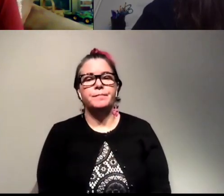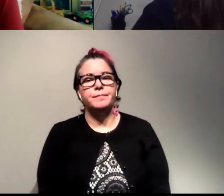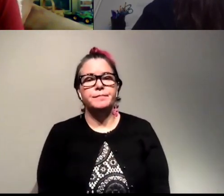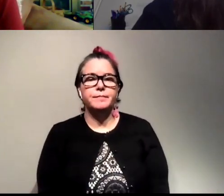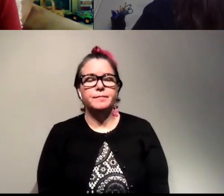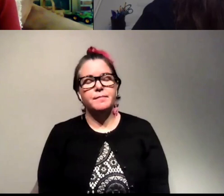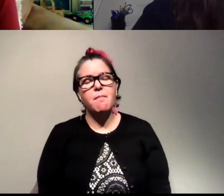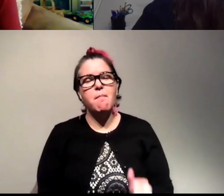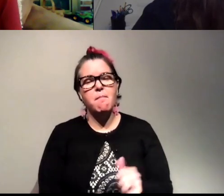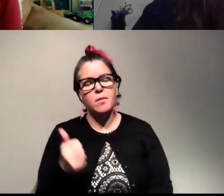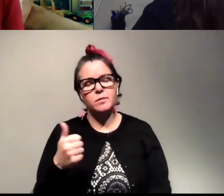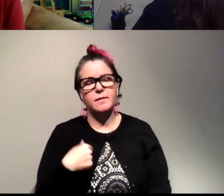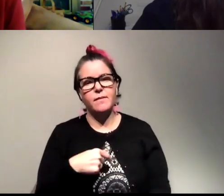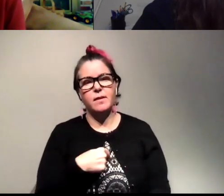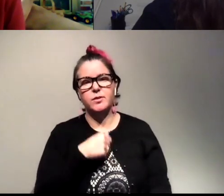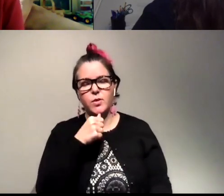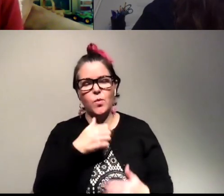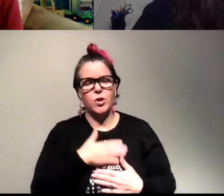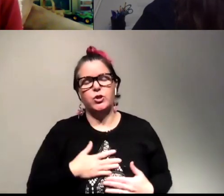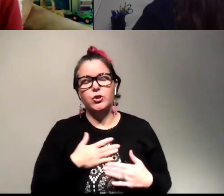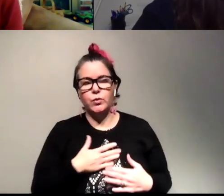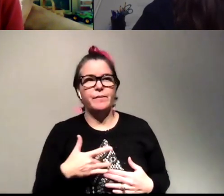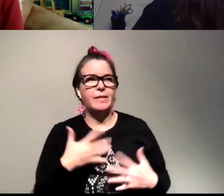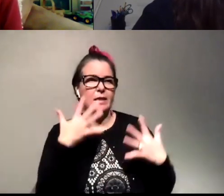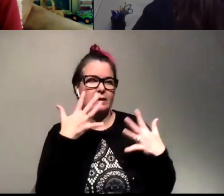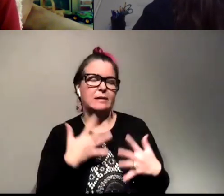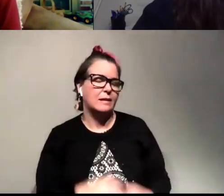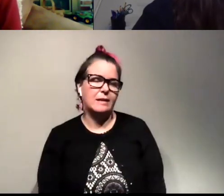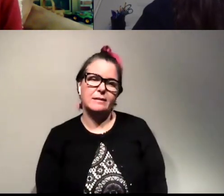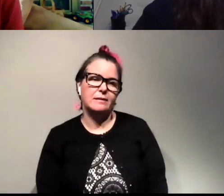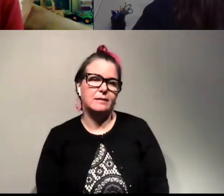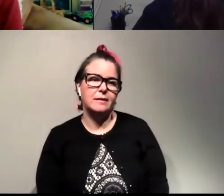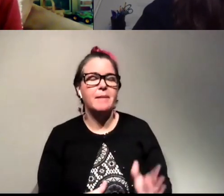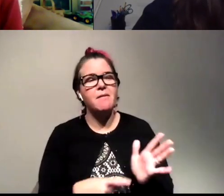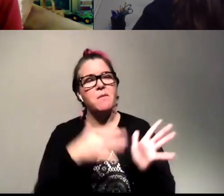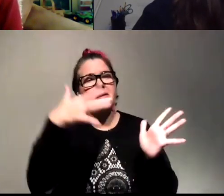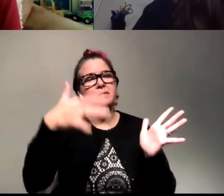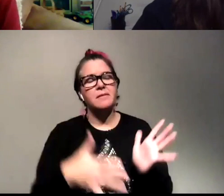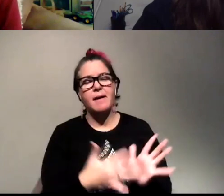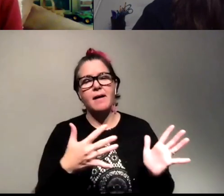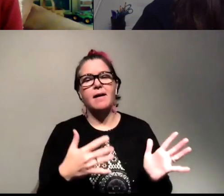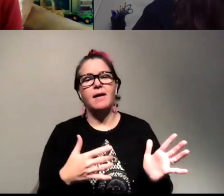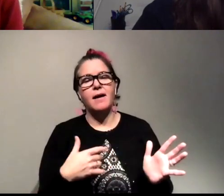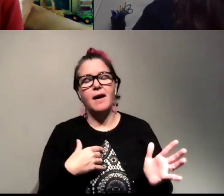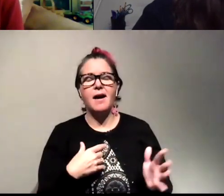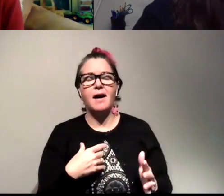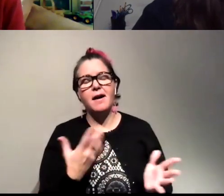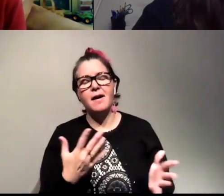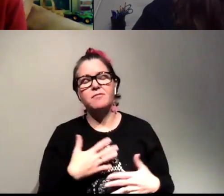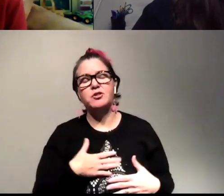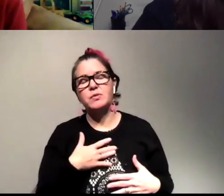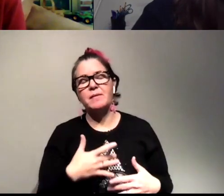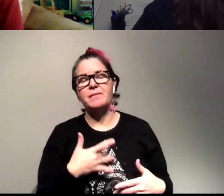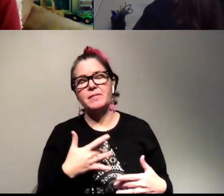most of us don't enjoy feeling sad. Every once in a while, I sort of, get a kick out of feeling a little bit bad for